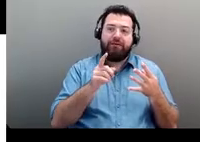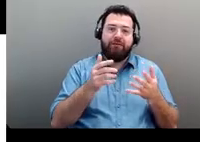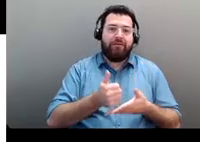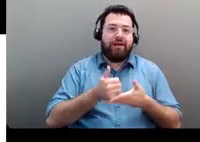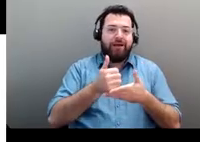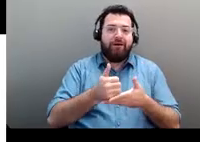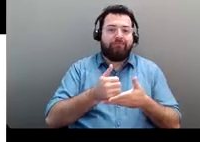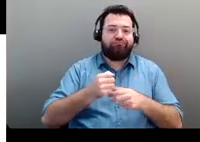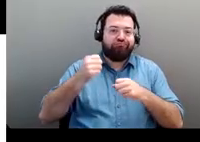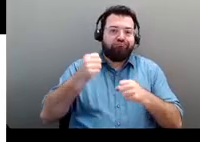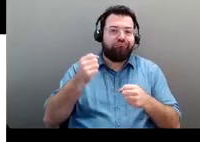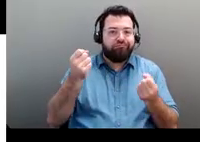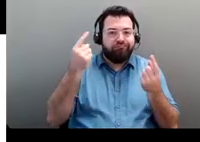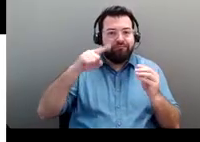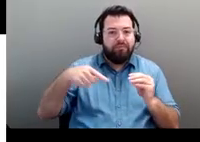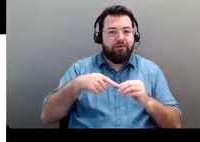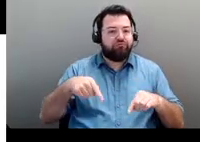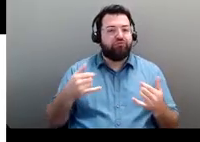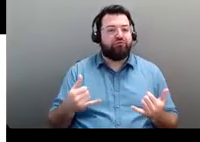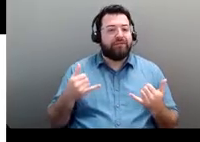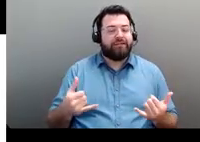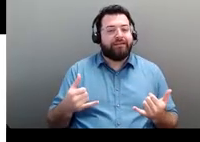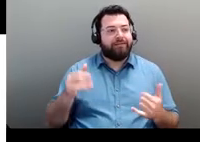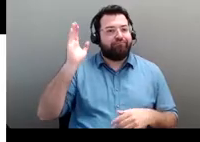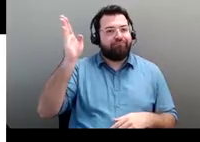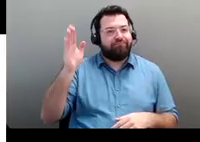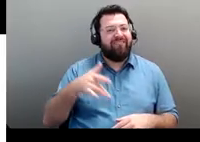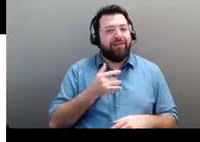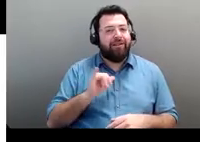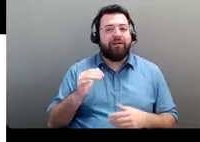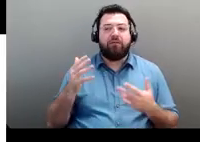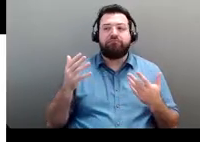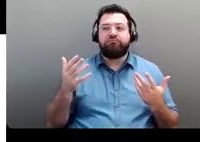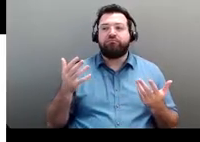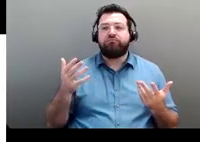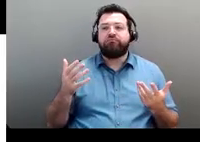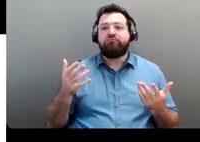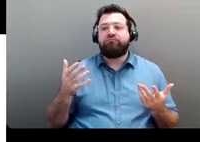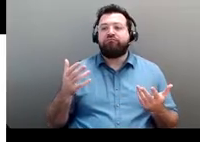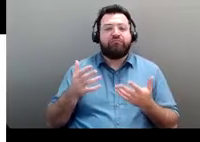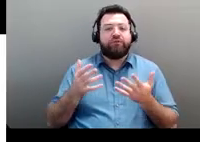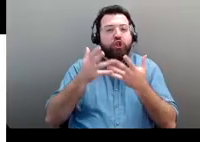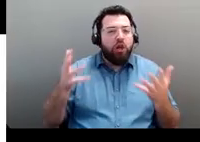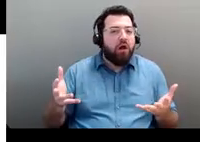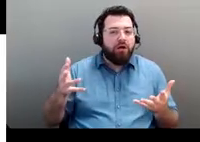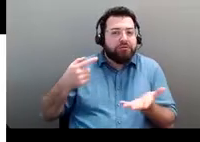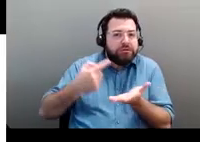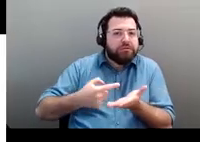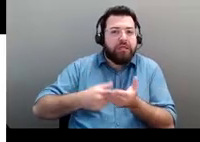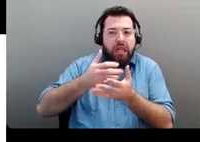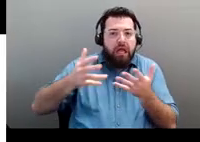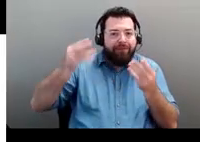today's presentation, just because I feel like there's um, a lot to cover, a lot to